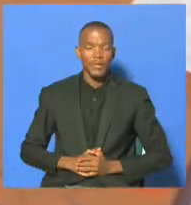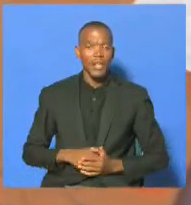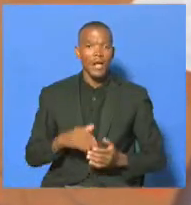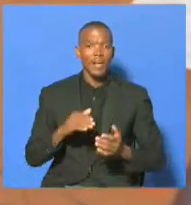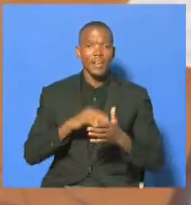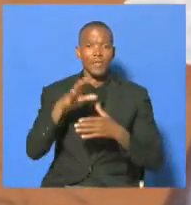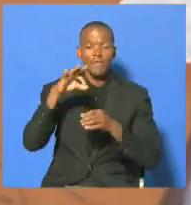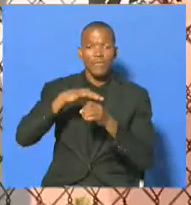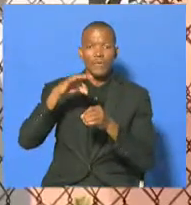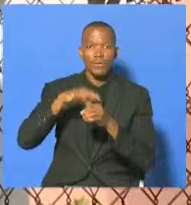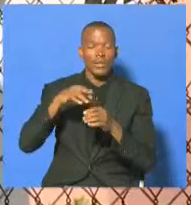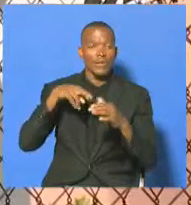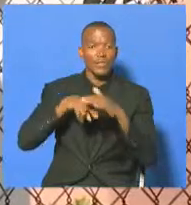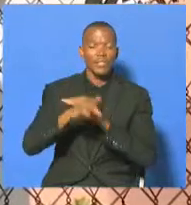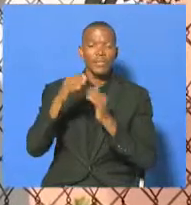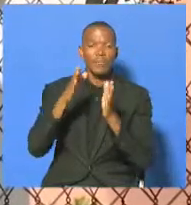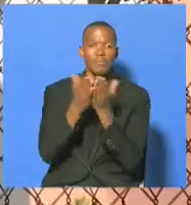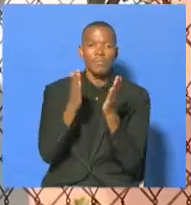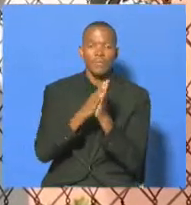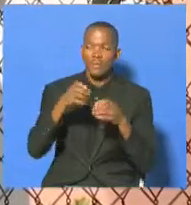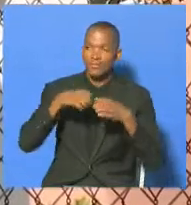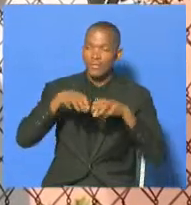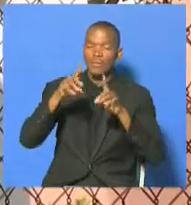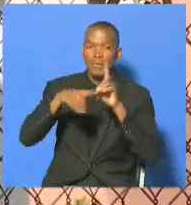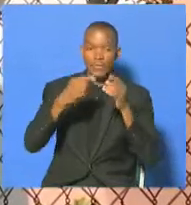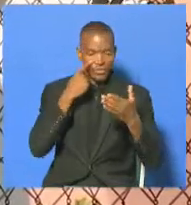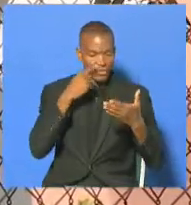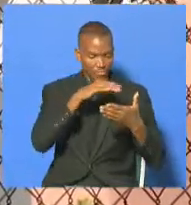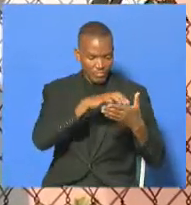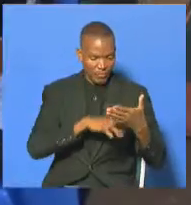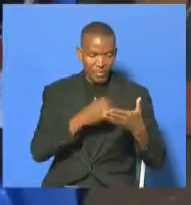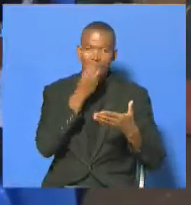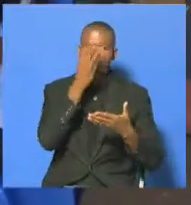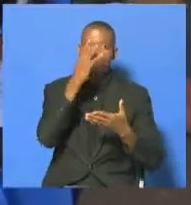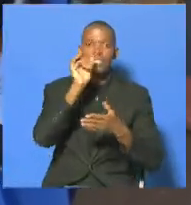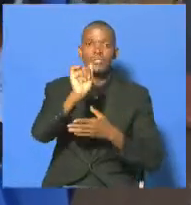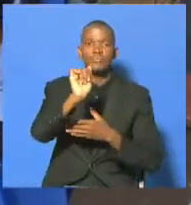Voter registration book released for the public to verify their information.